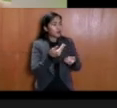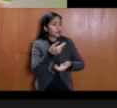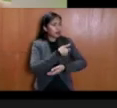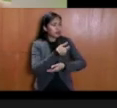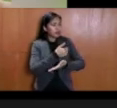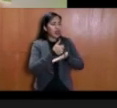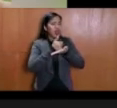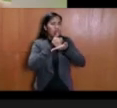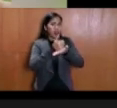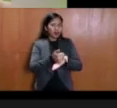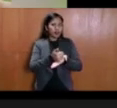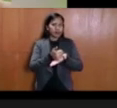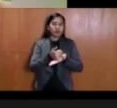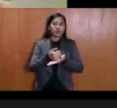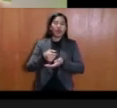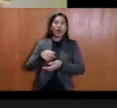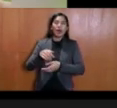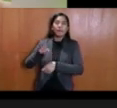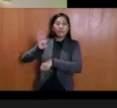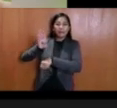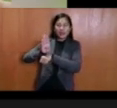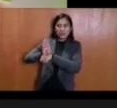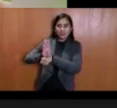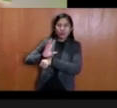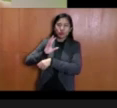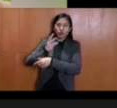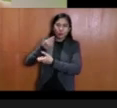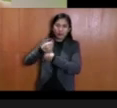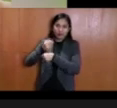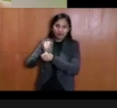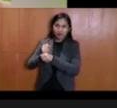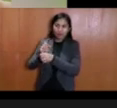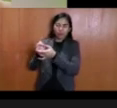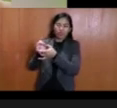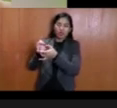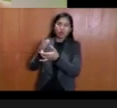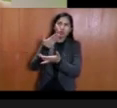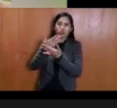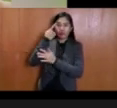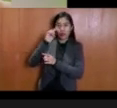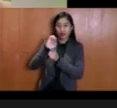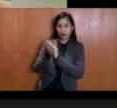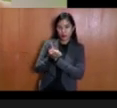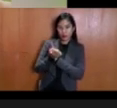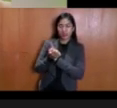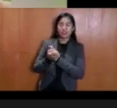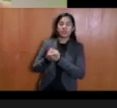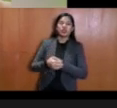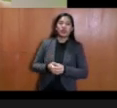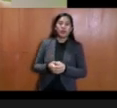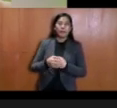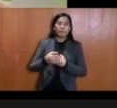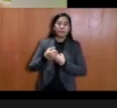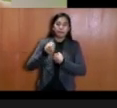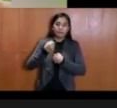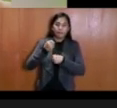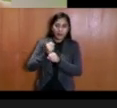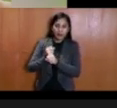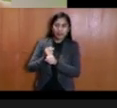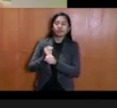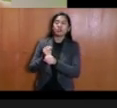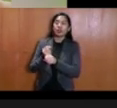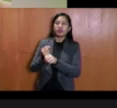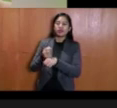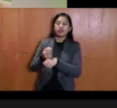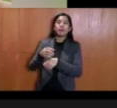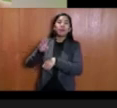green MSMEs? How are you guys helping foster green entrepreneurship so we all build back better, greener, and